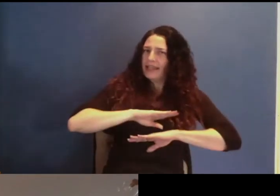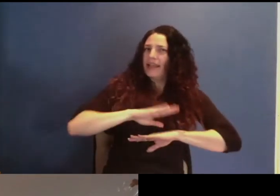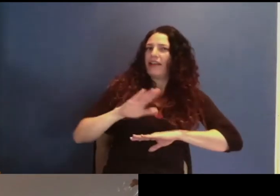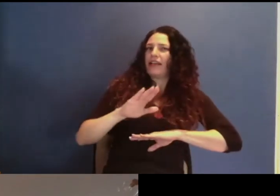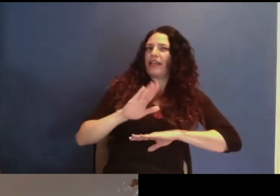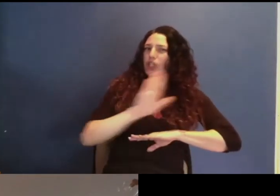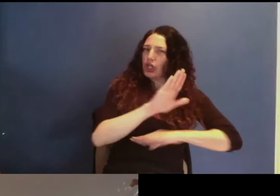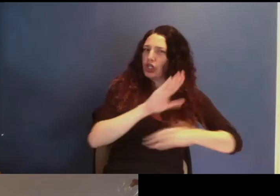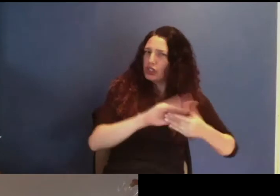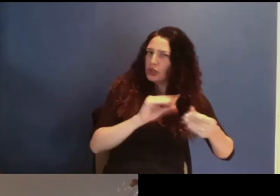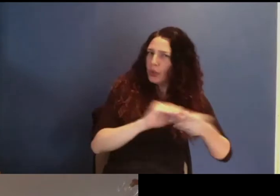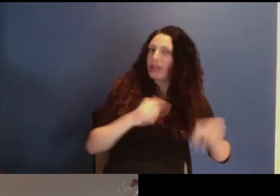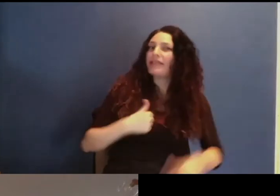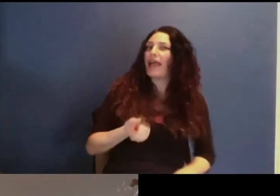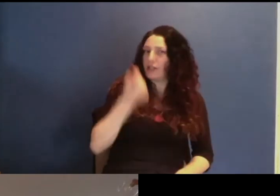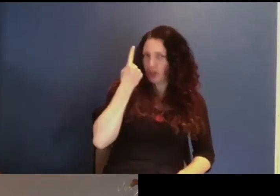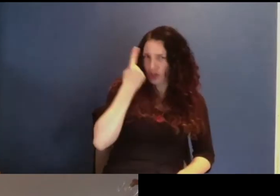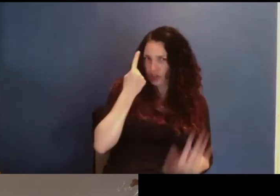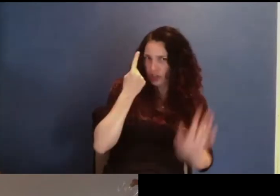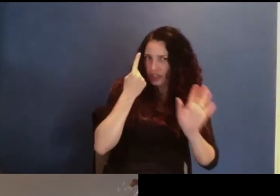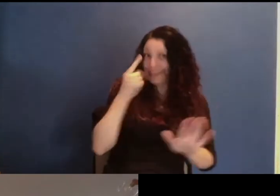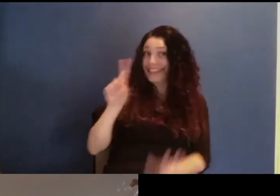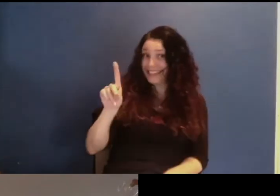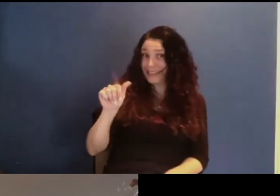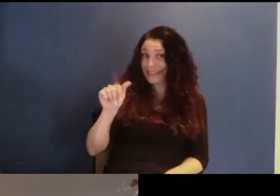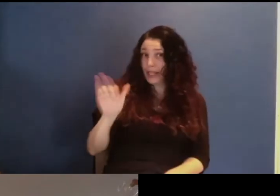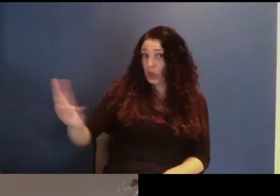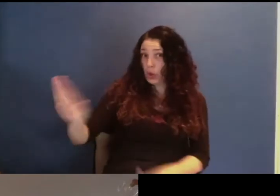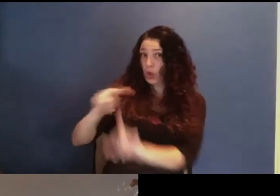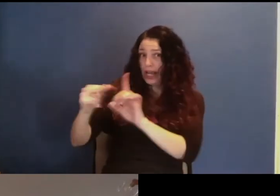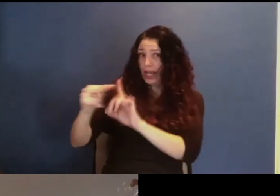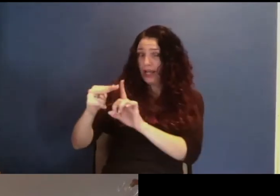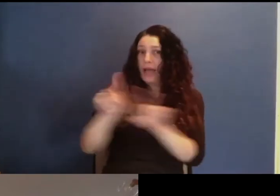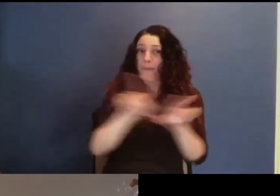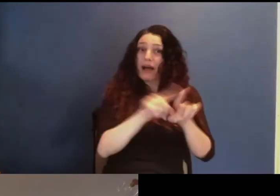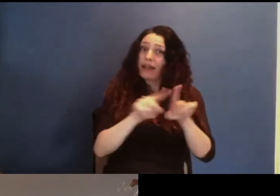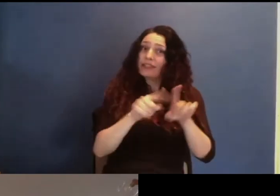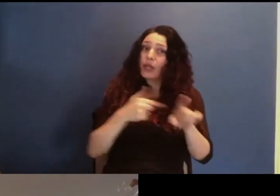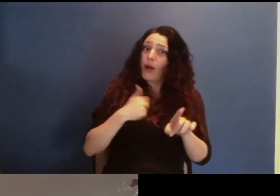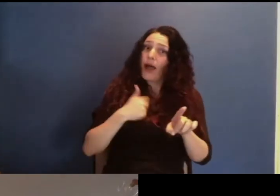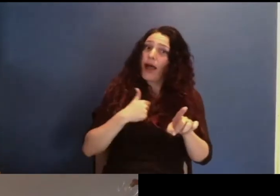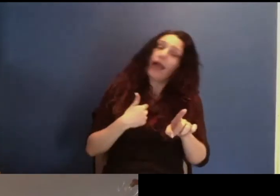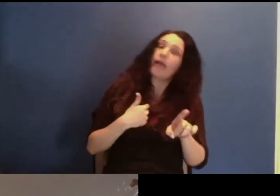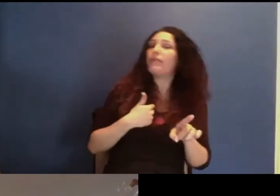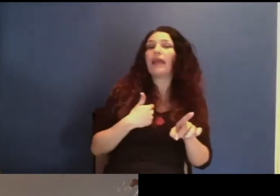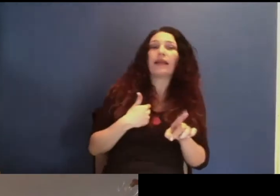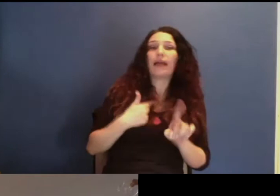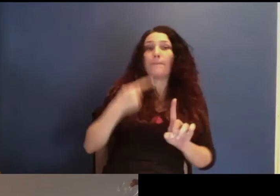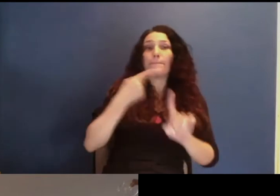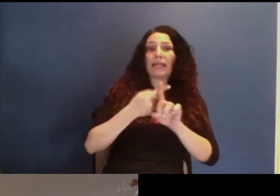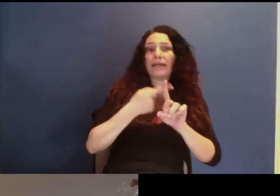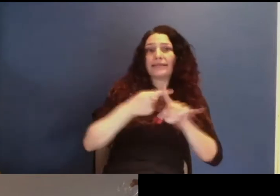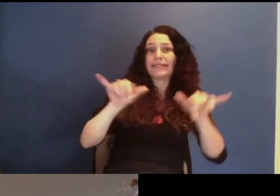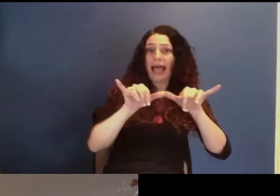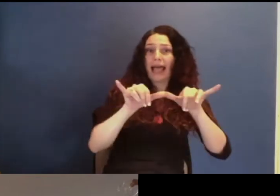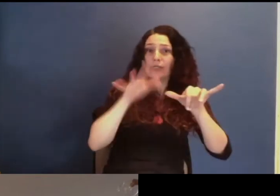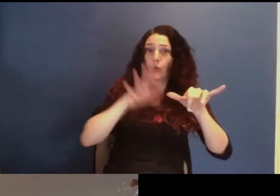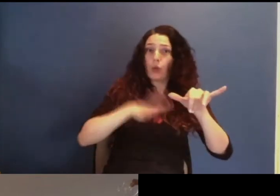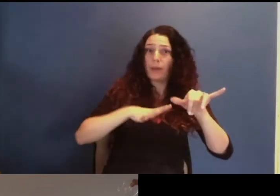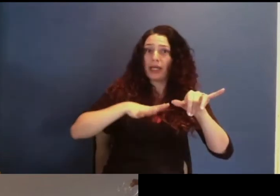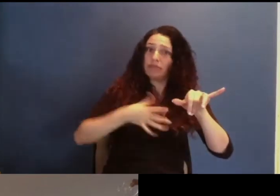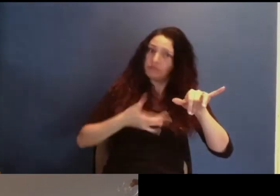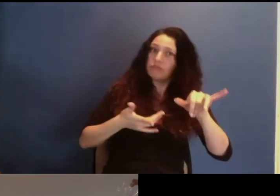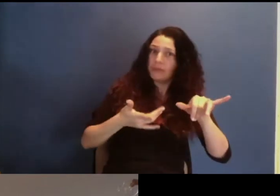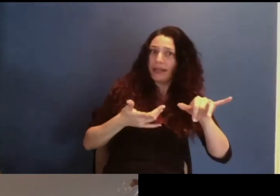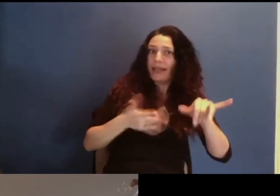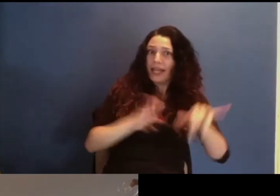but then being a plus size woman and seeing her story and dealing with her insecurities of being a plus size woman, I